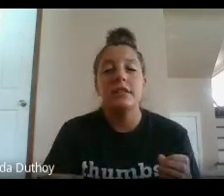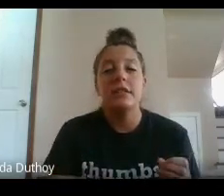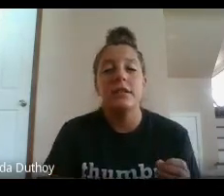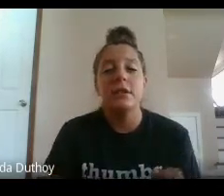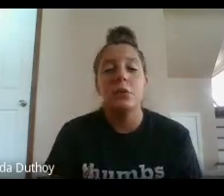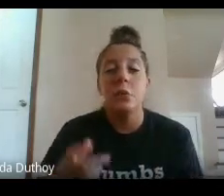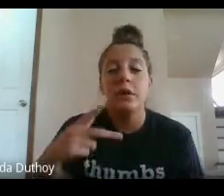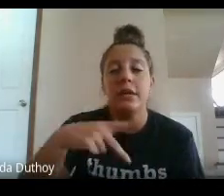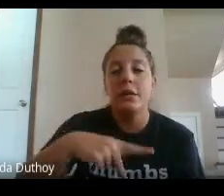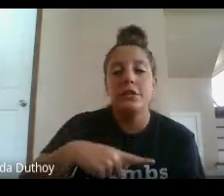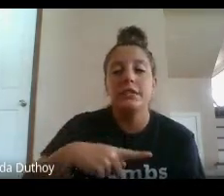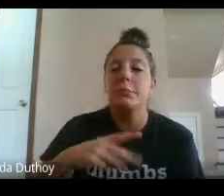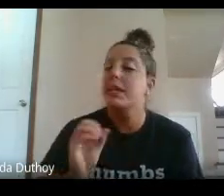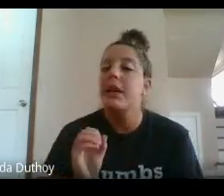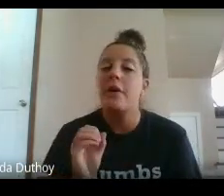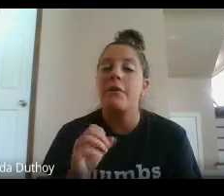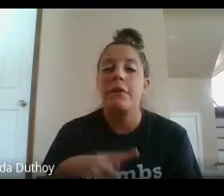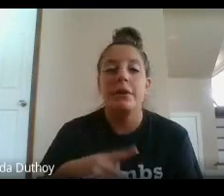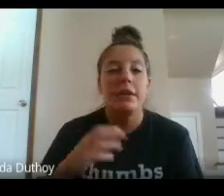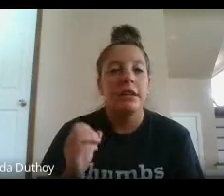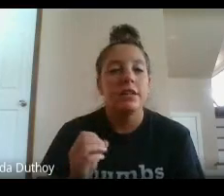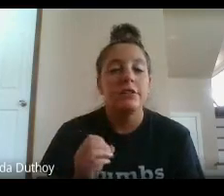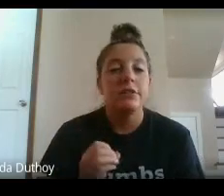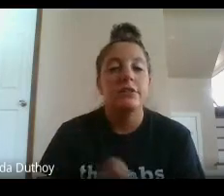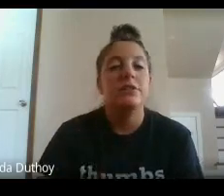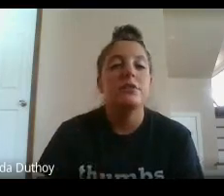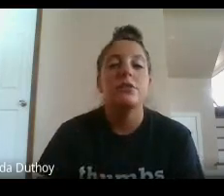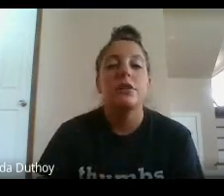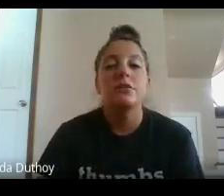office or just PO.